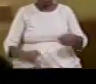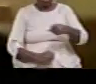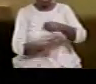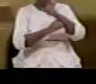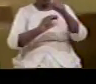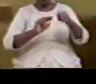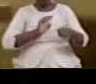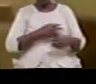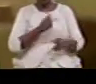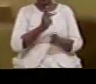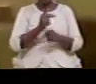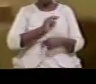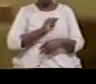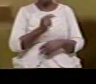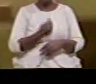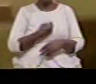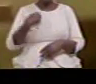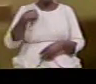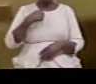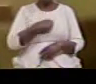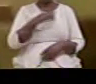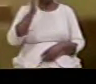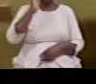we would have been destroyed.